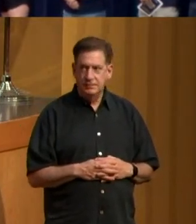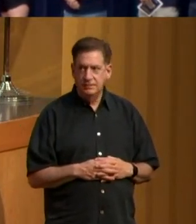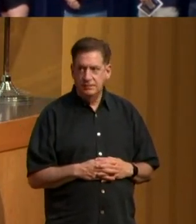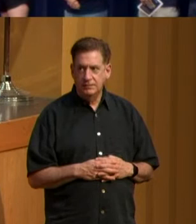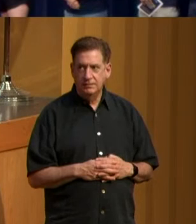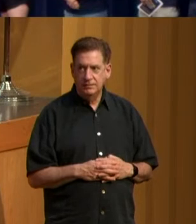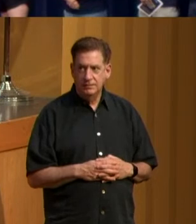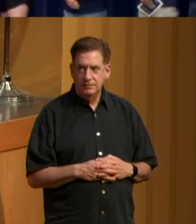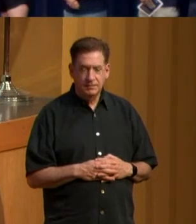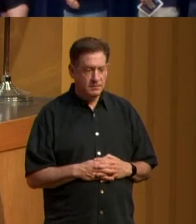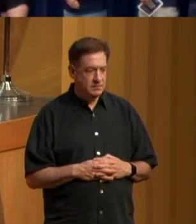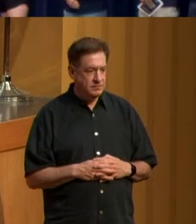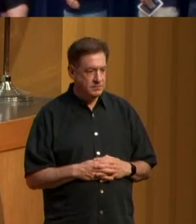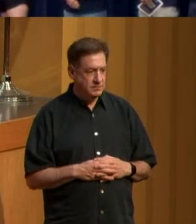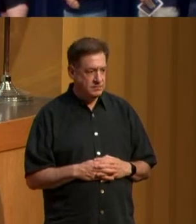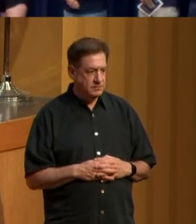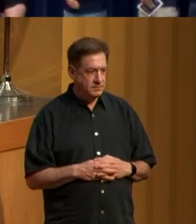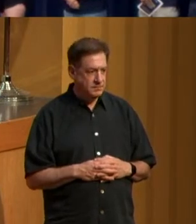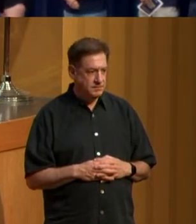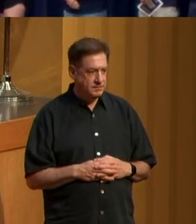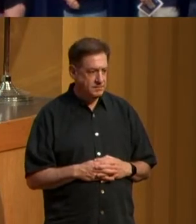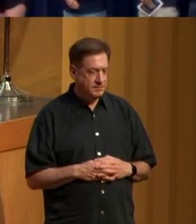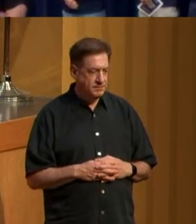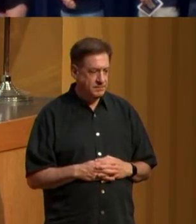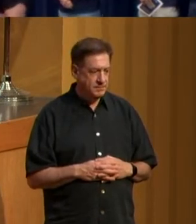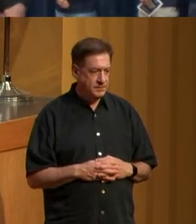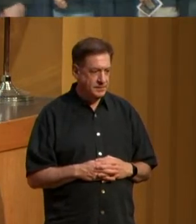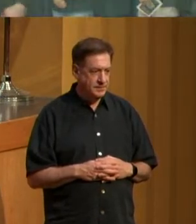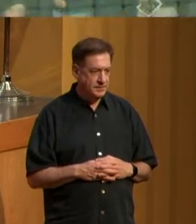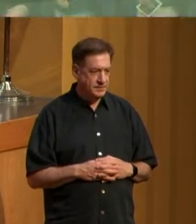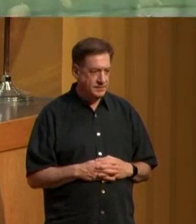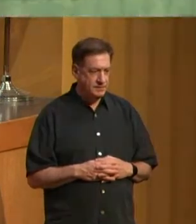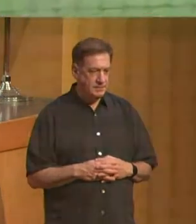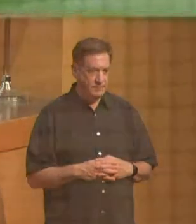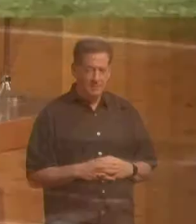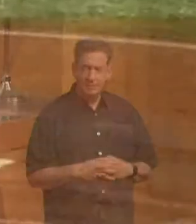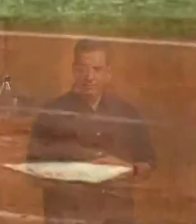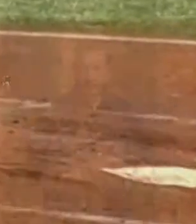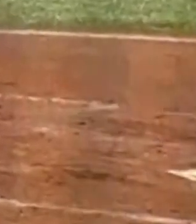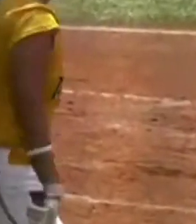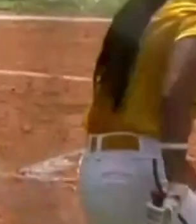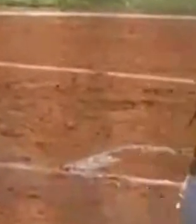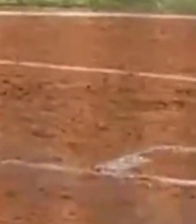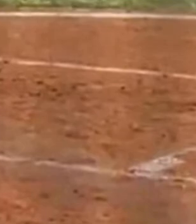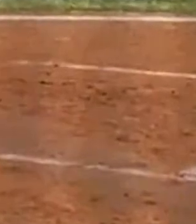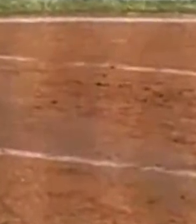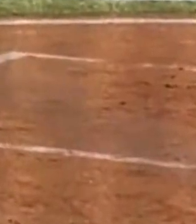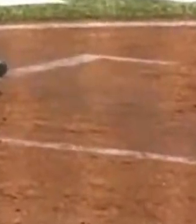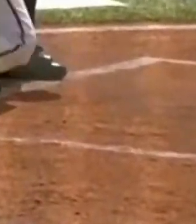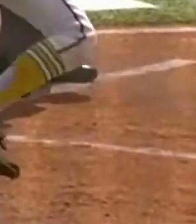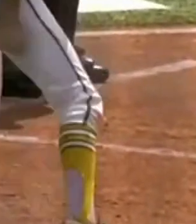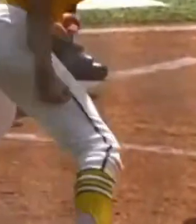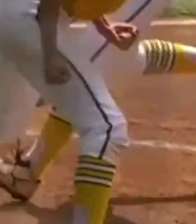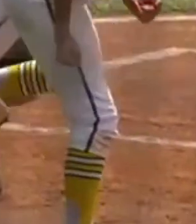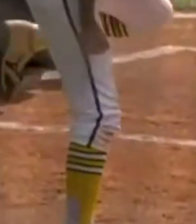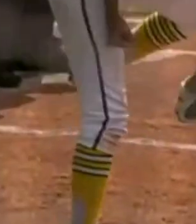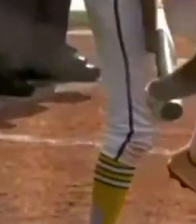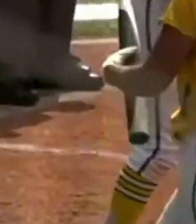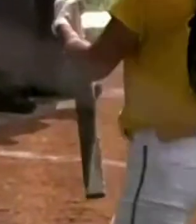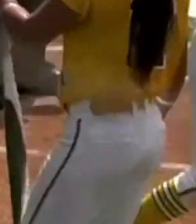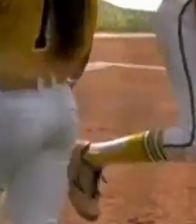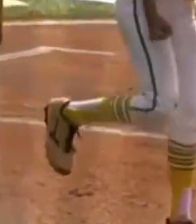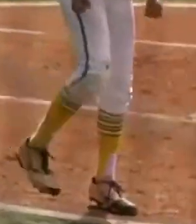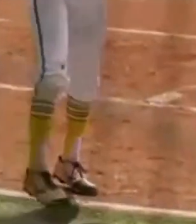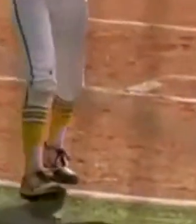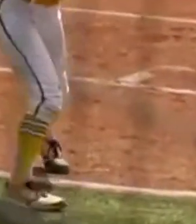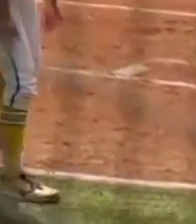me cause you wasn't riding. All I do right, is win, win, win, no matter what. Got money on my mind, I can never get it up. And every